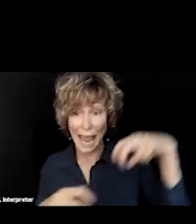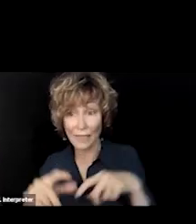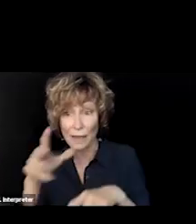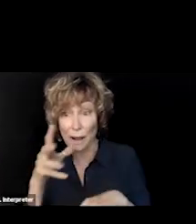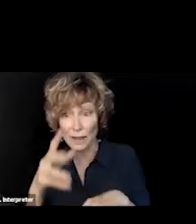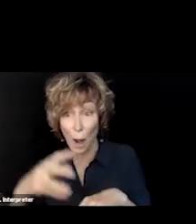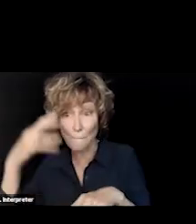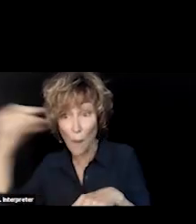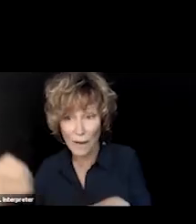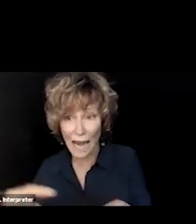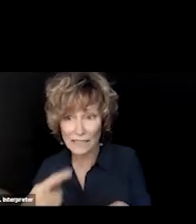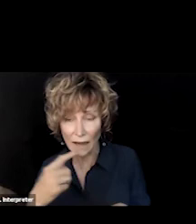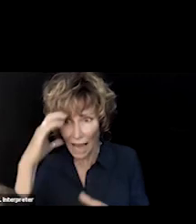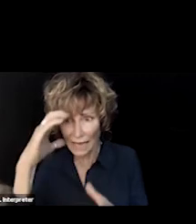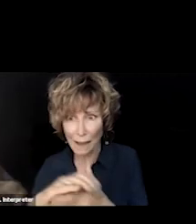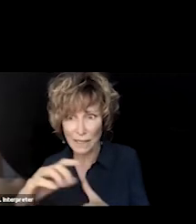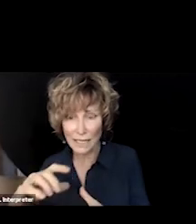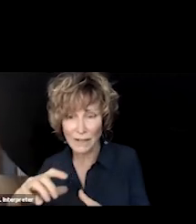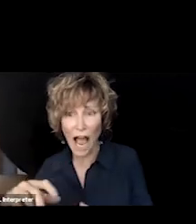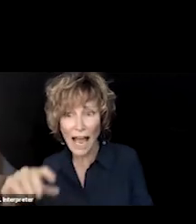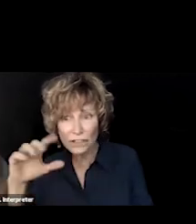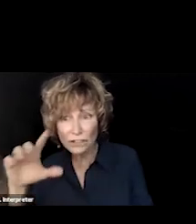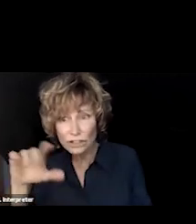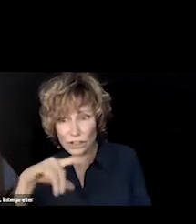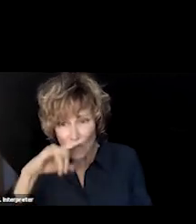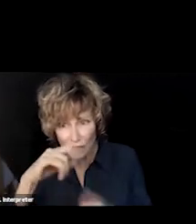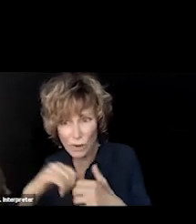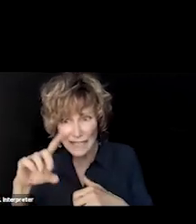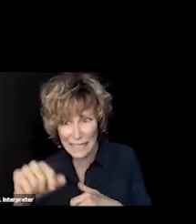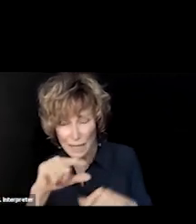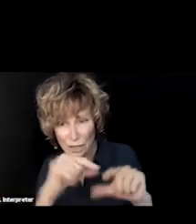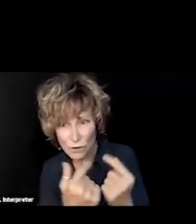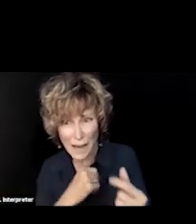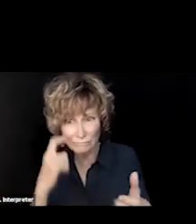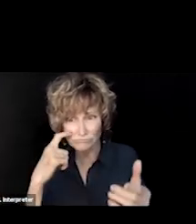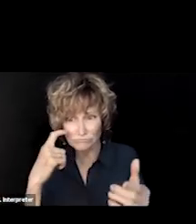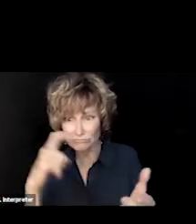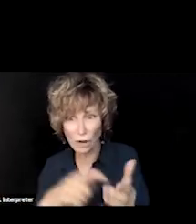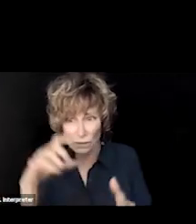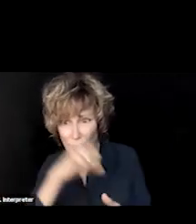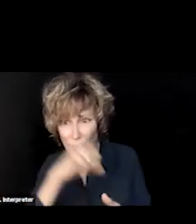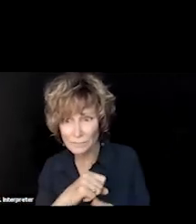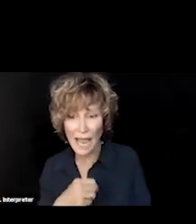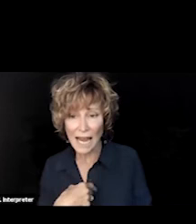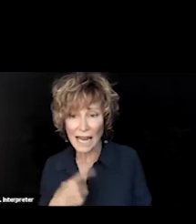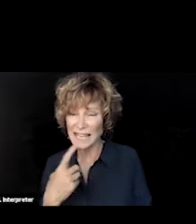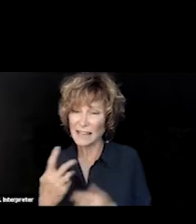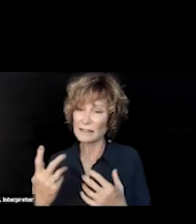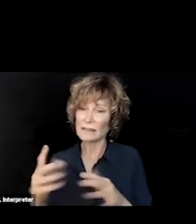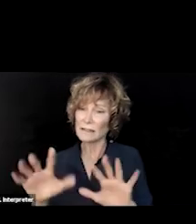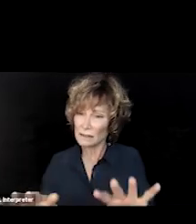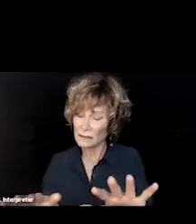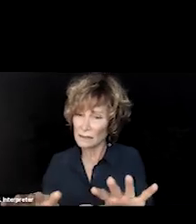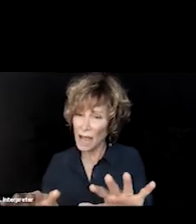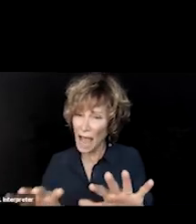I said, I can't believe that there was a child with a disability in the group and I didn't notice. And I said, so